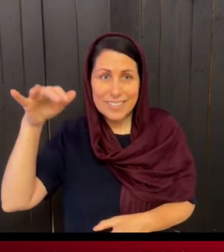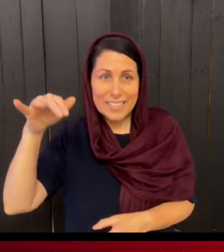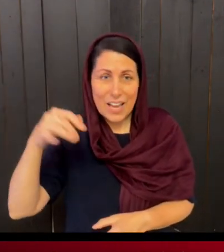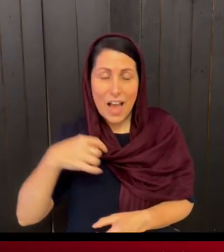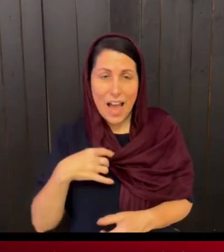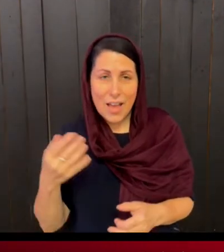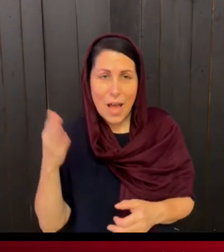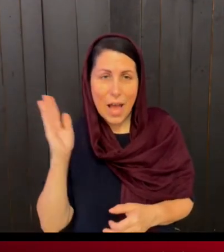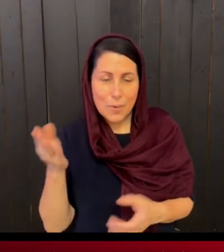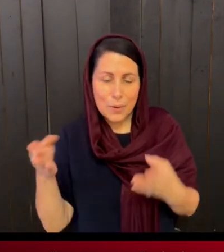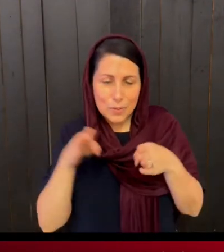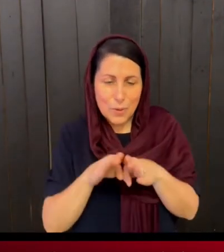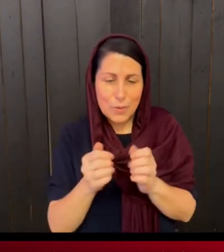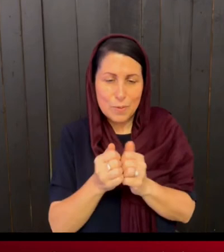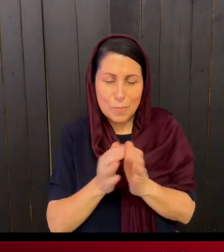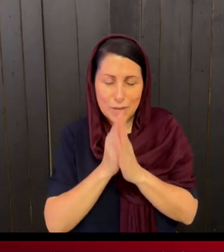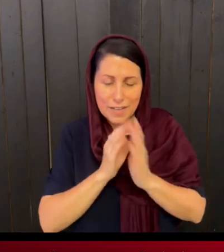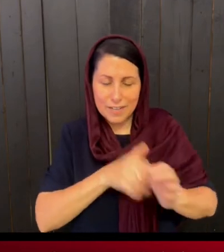prayer.